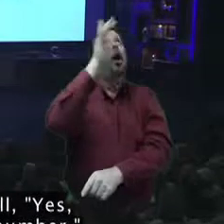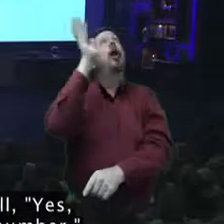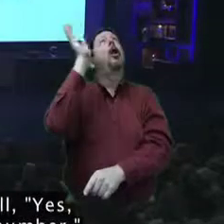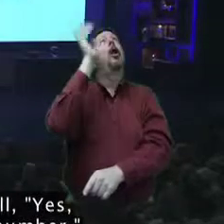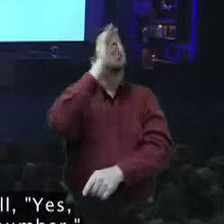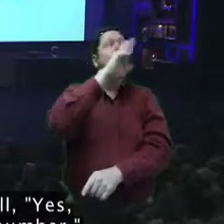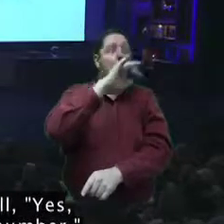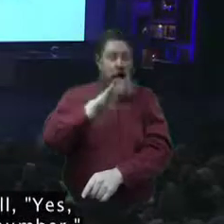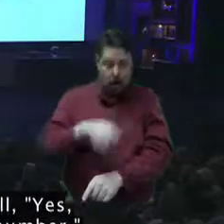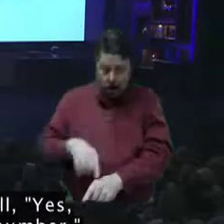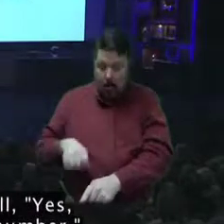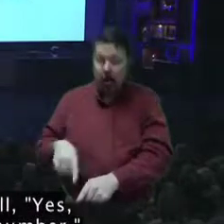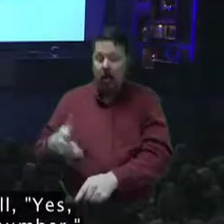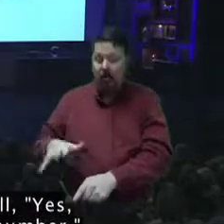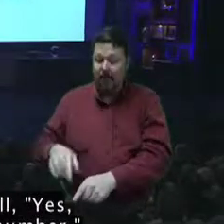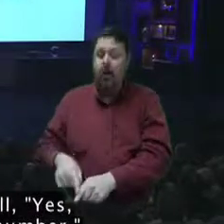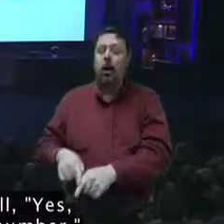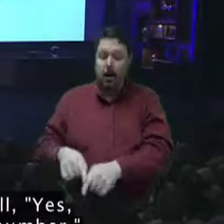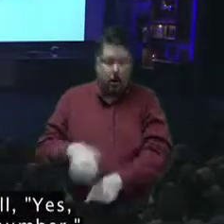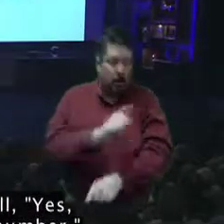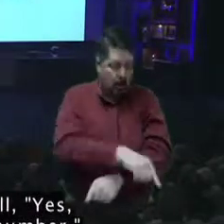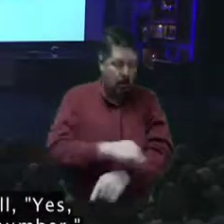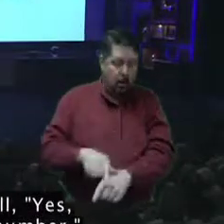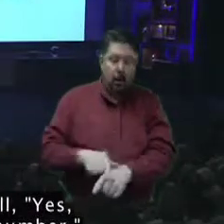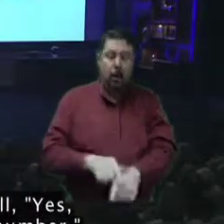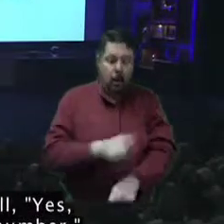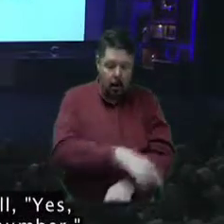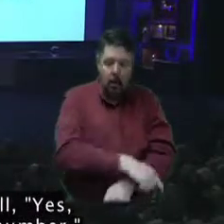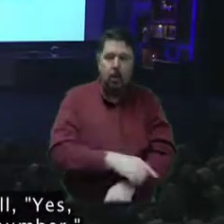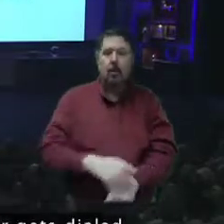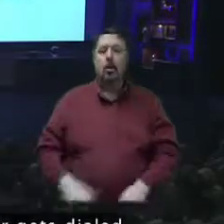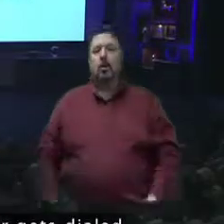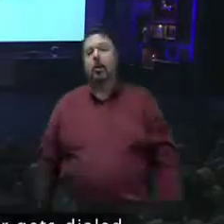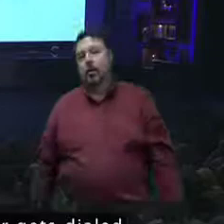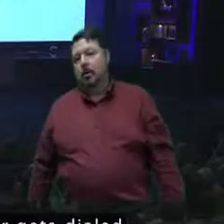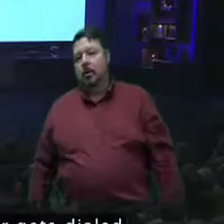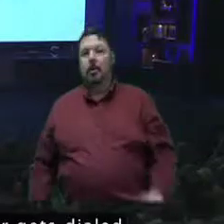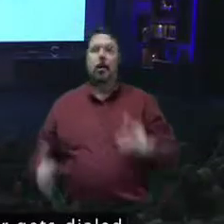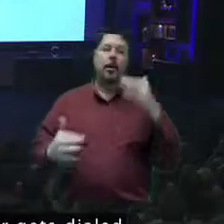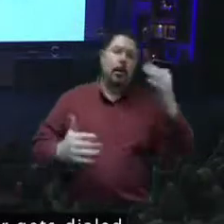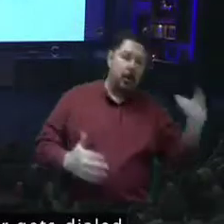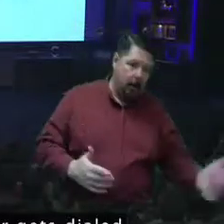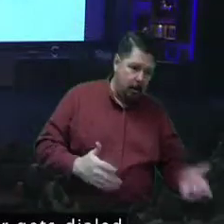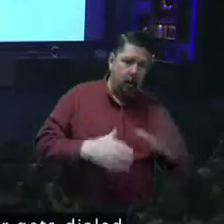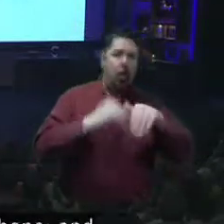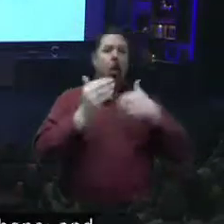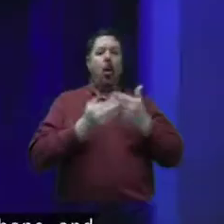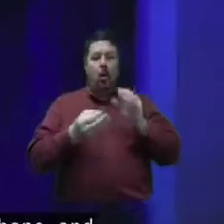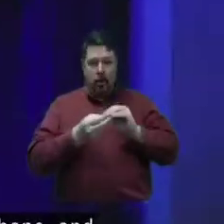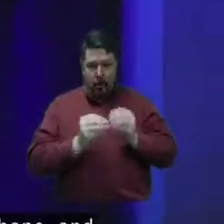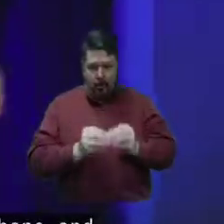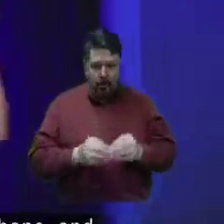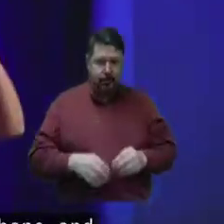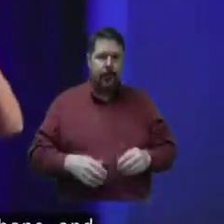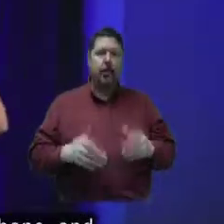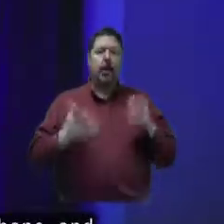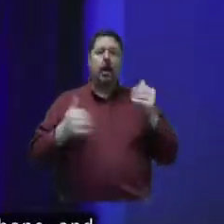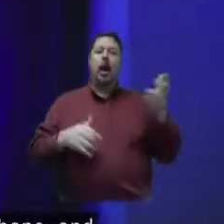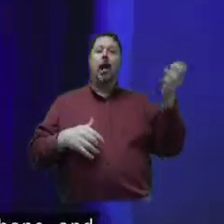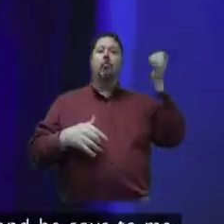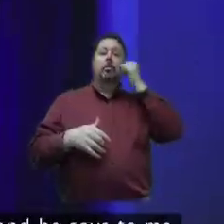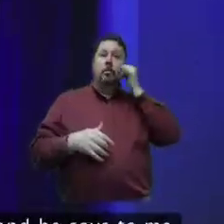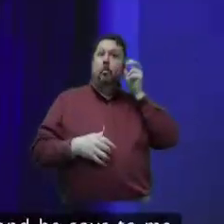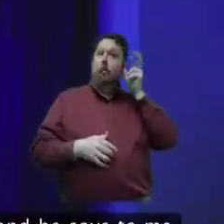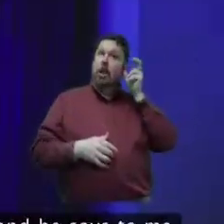be able to tell, yes, I've already dialed that number. Eventually, the whole number gets dialed, and I'm listening